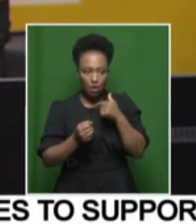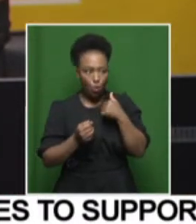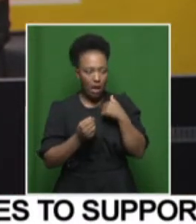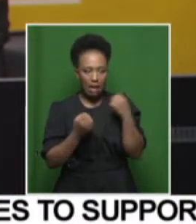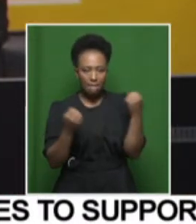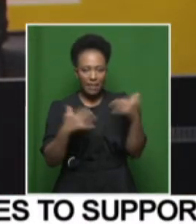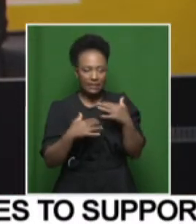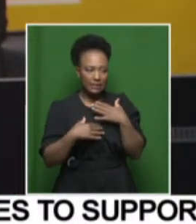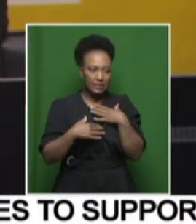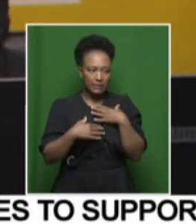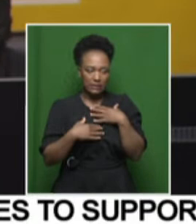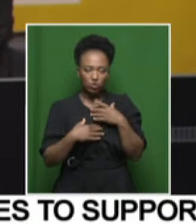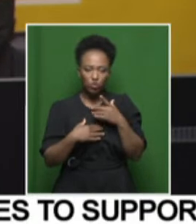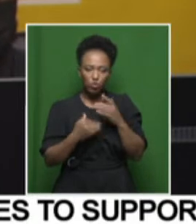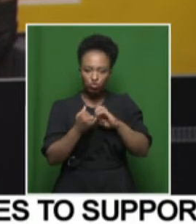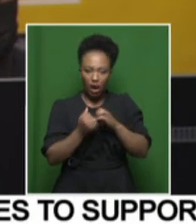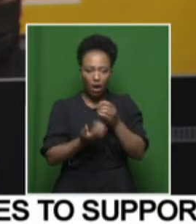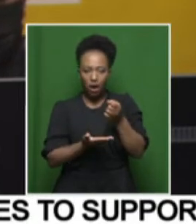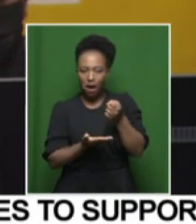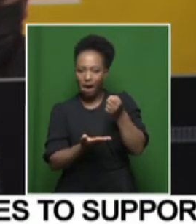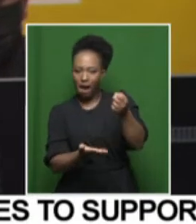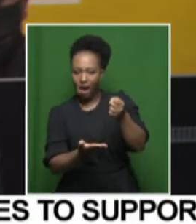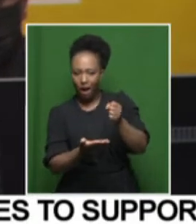to deal with that.